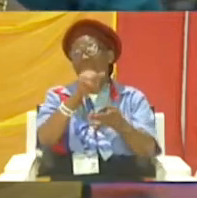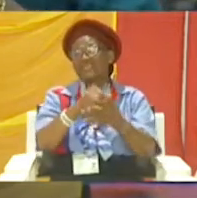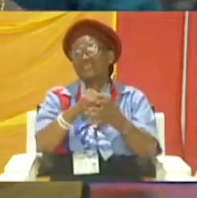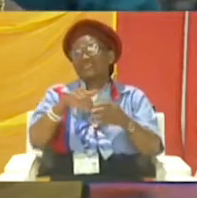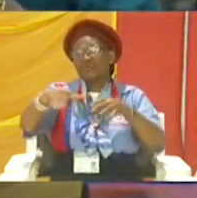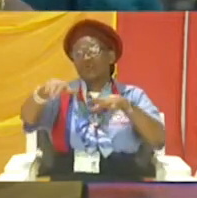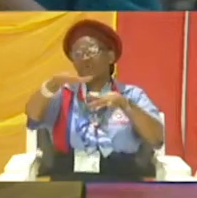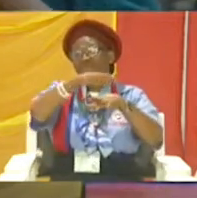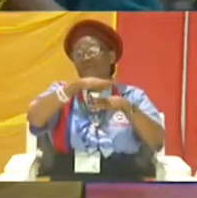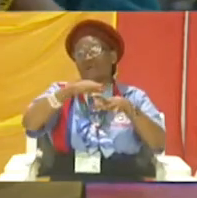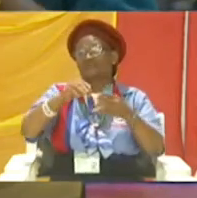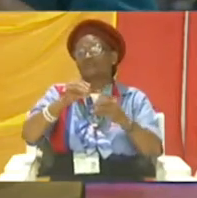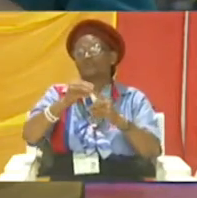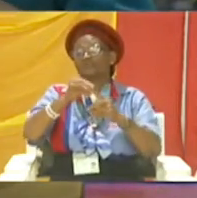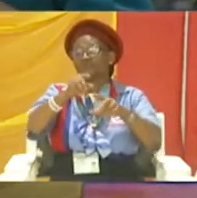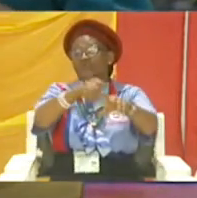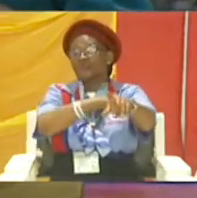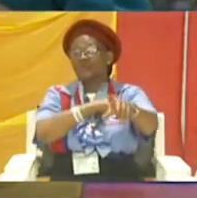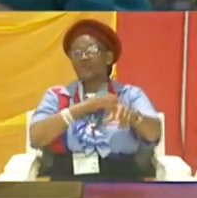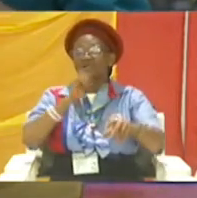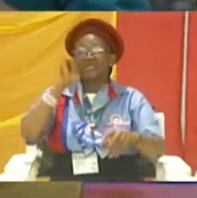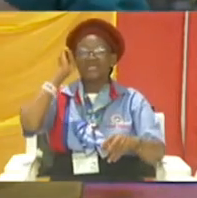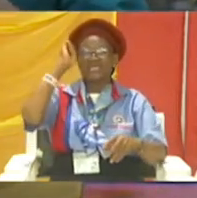will become an